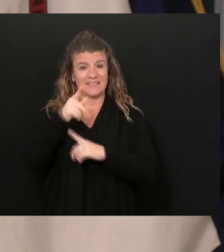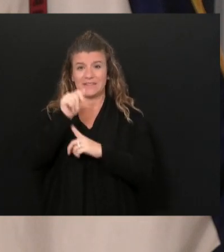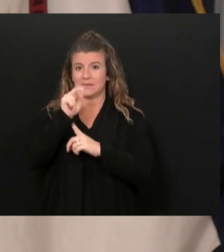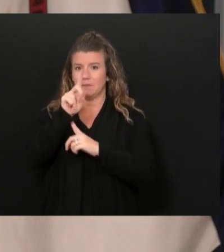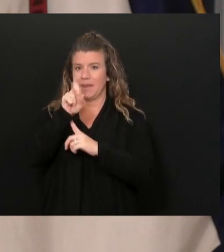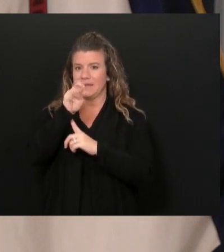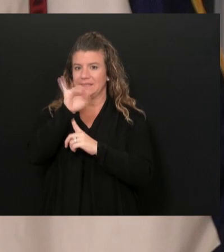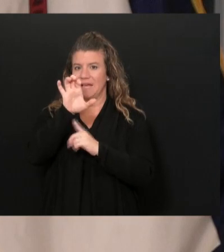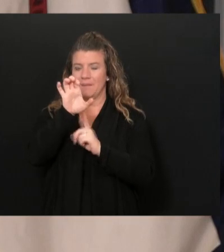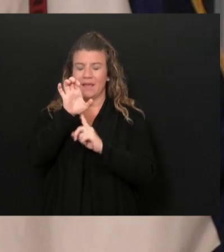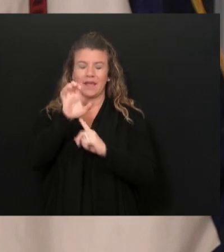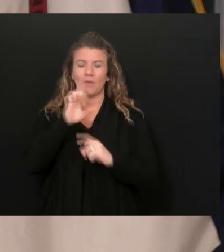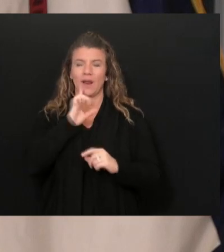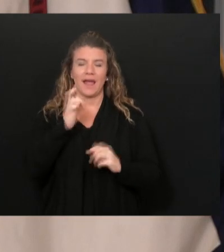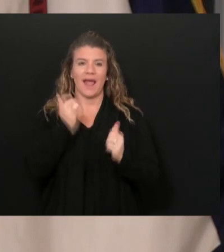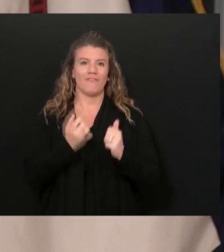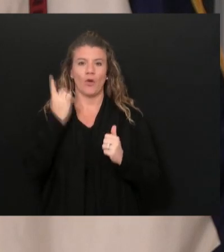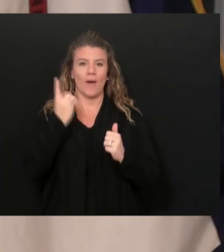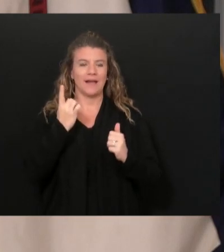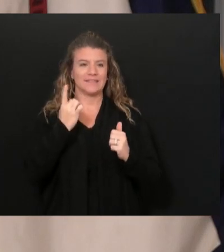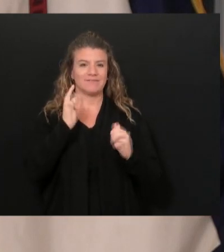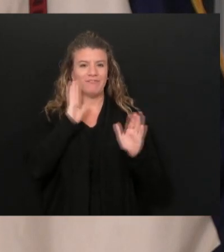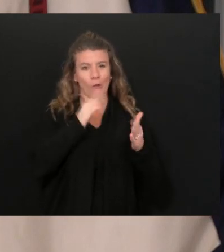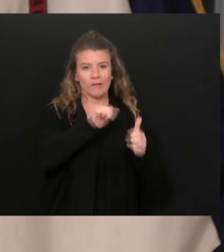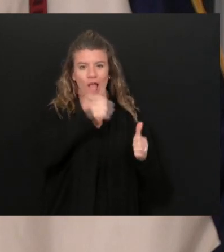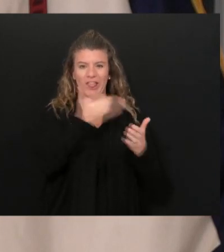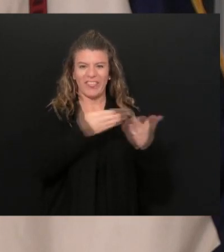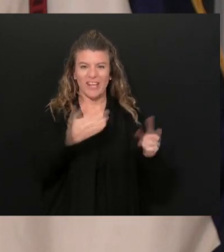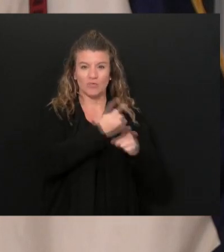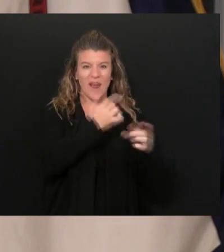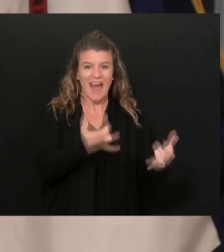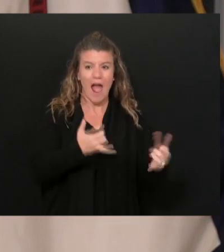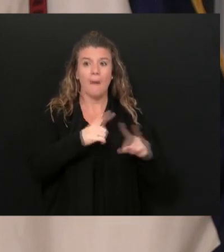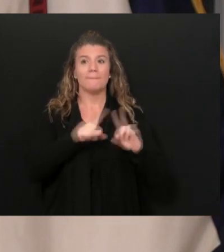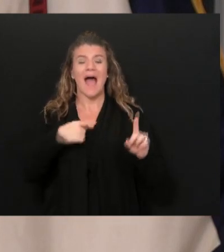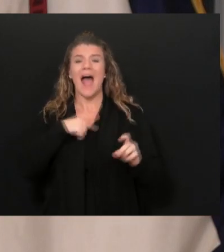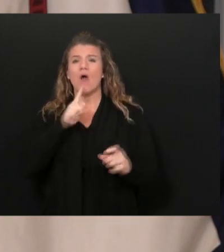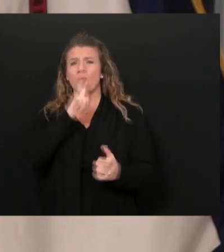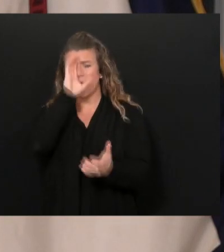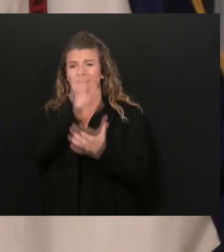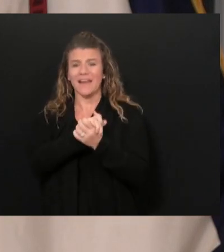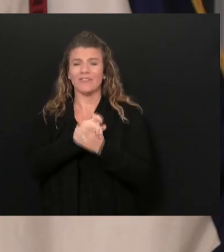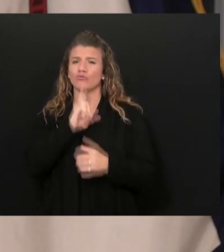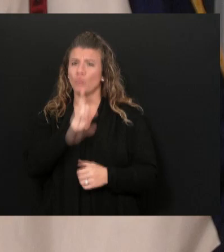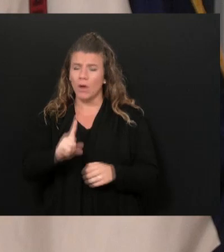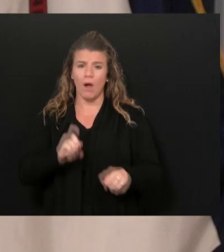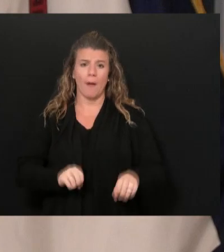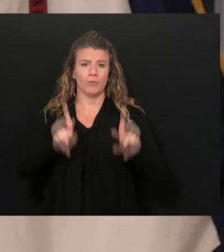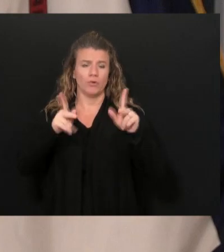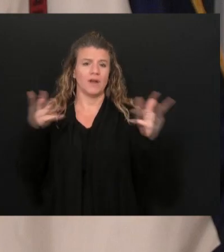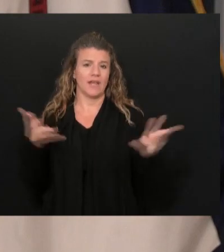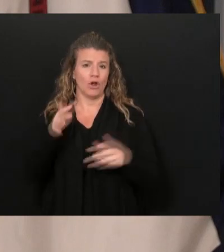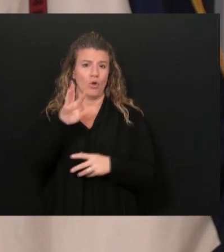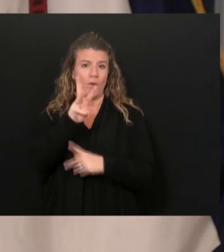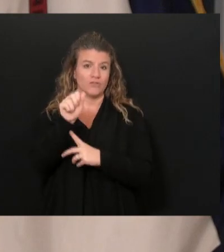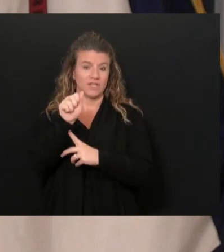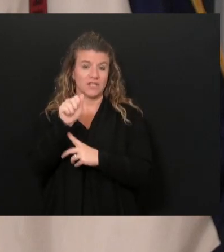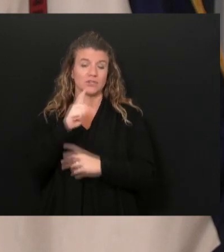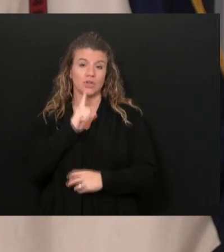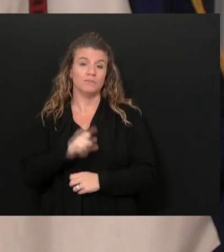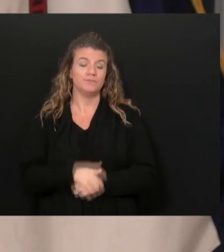got everybody preoccupied at the moment. But I really believe that there's real opportunity there in West Virginia